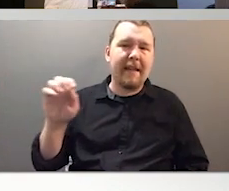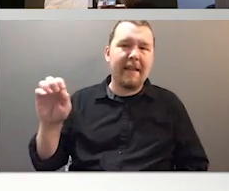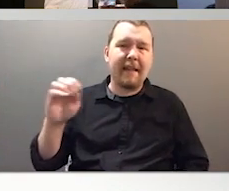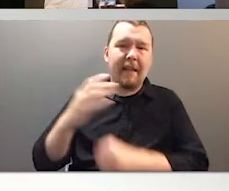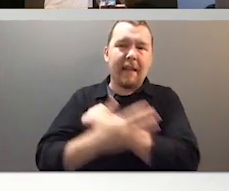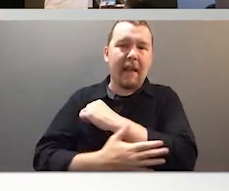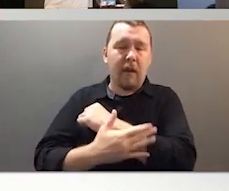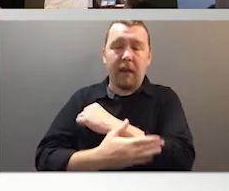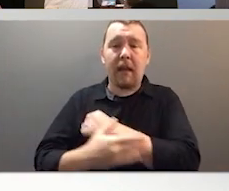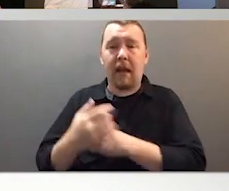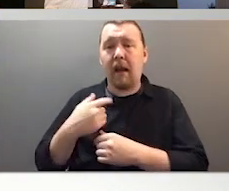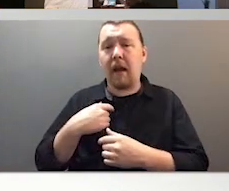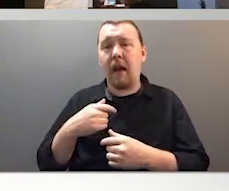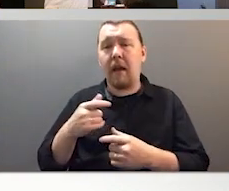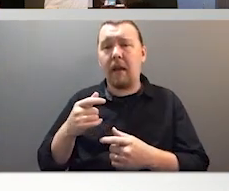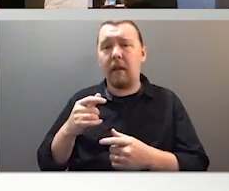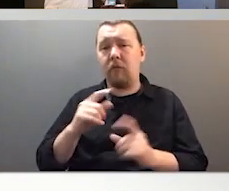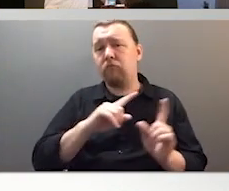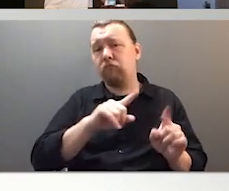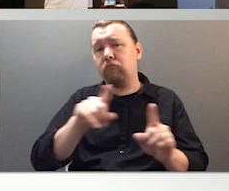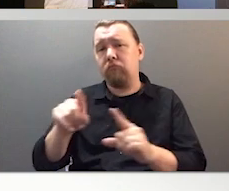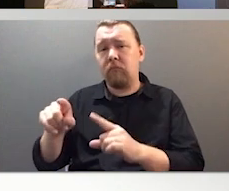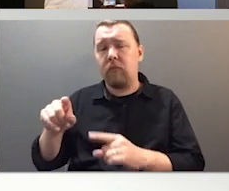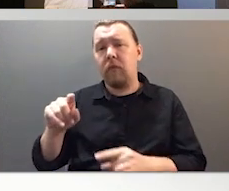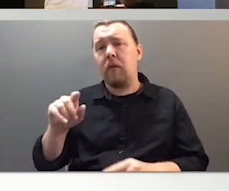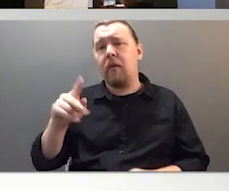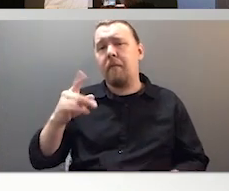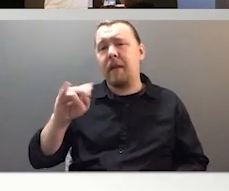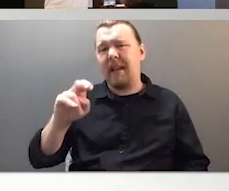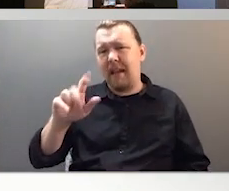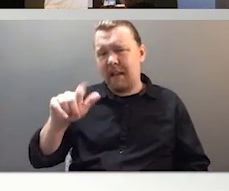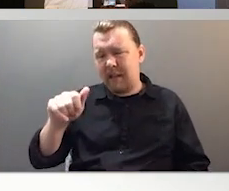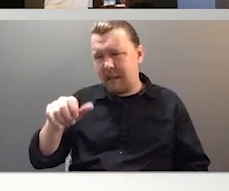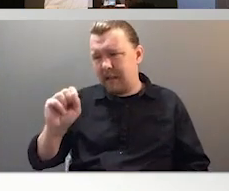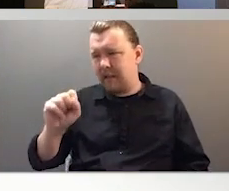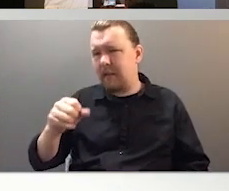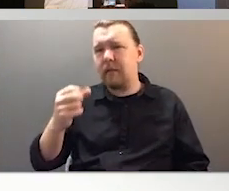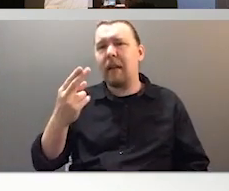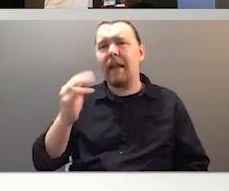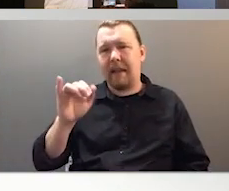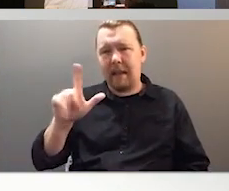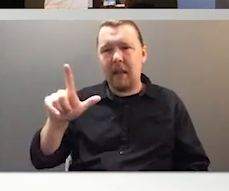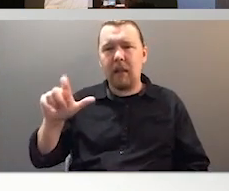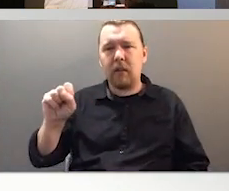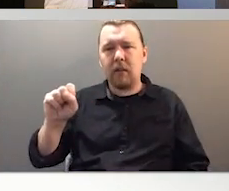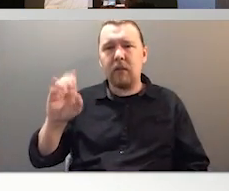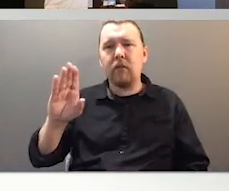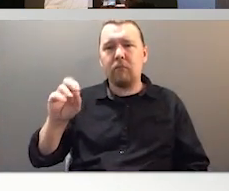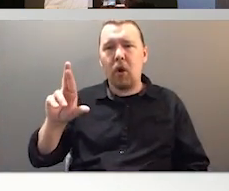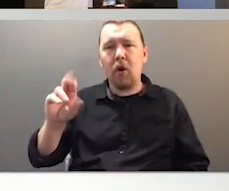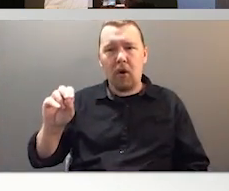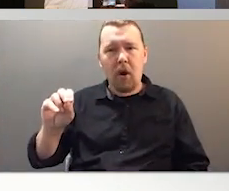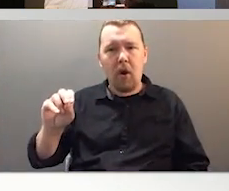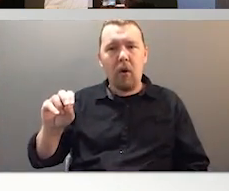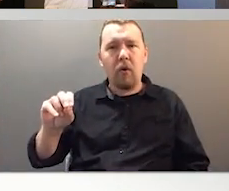Pinellas. I've got some teachers kind of around, and therapists. But